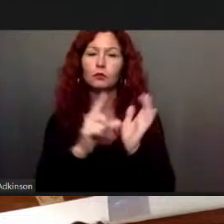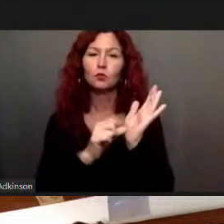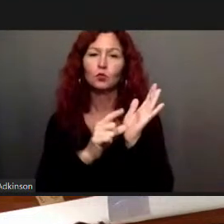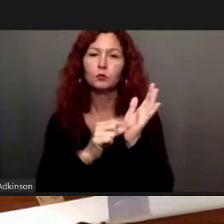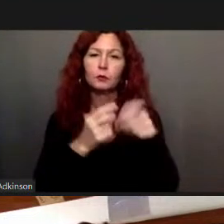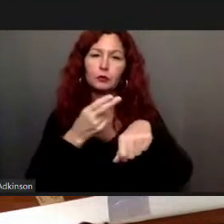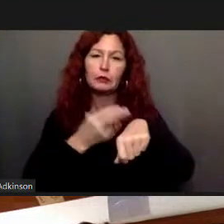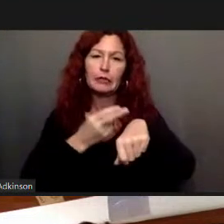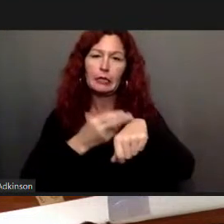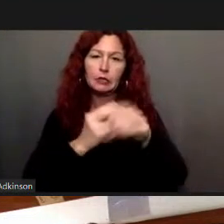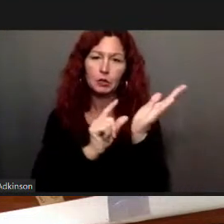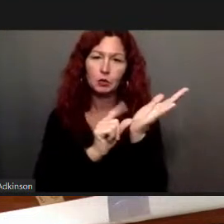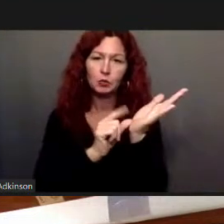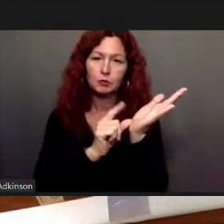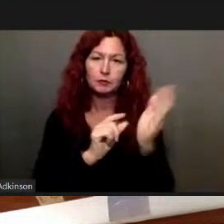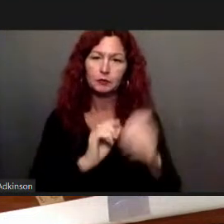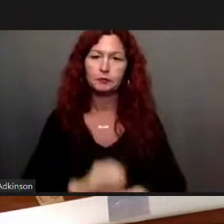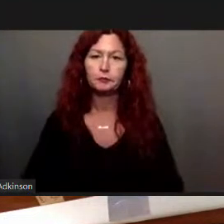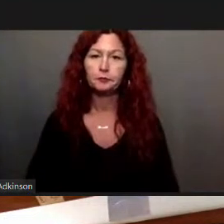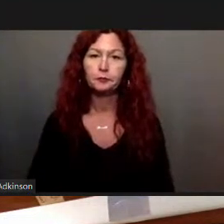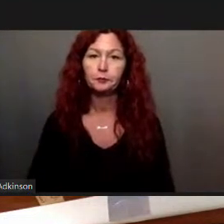Yes, can you hear me?